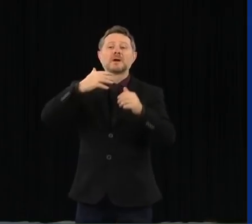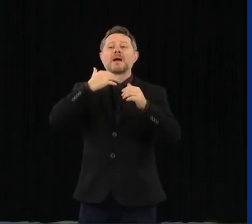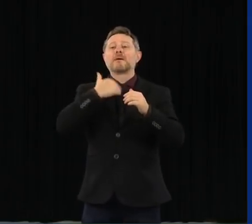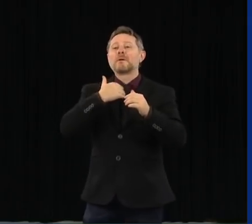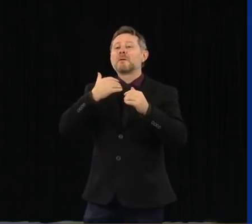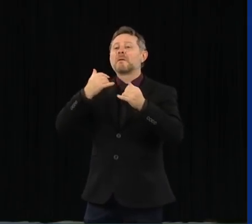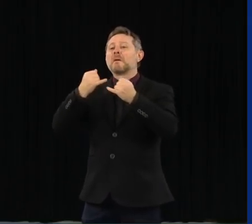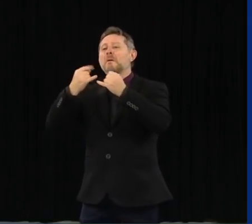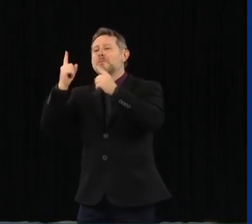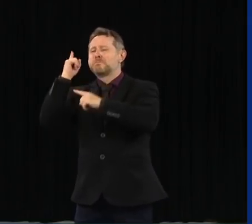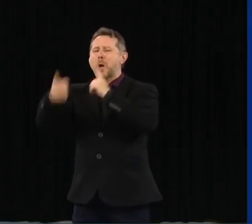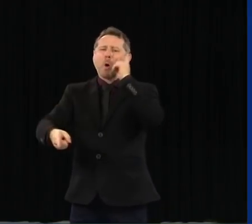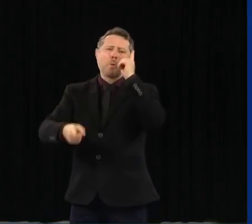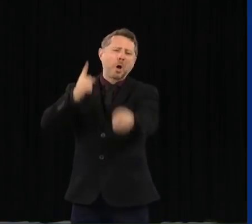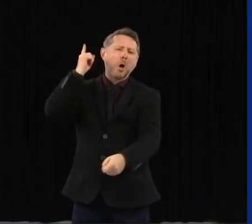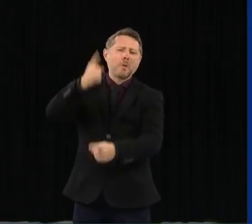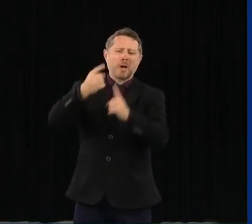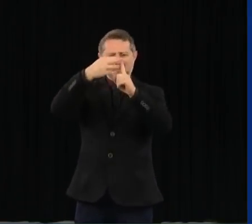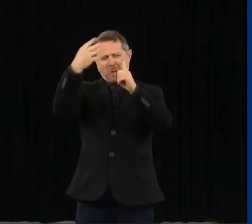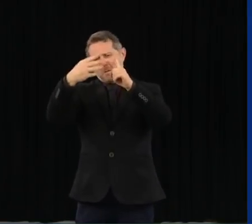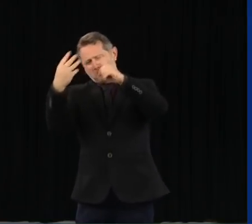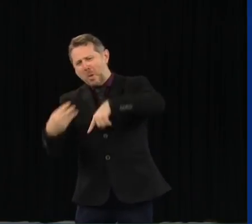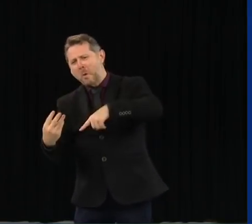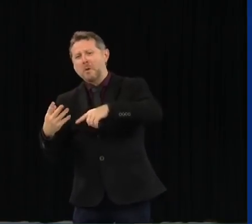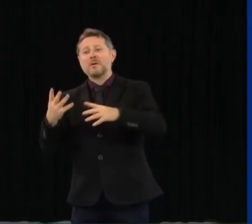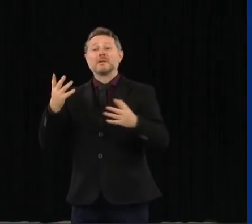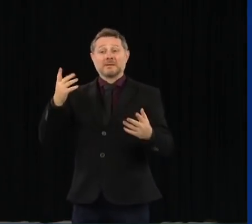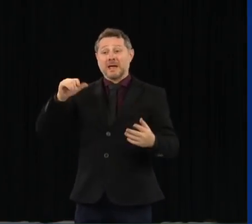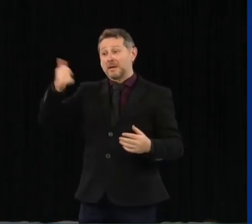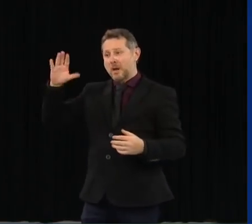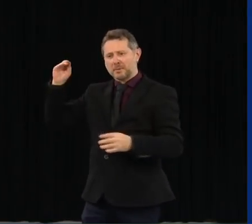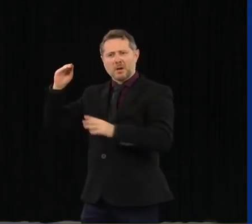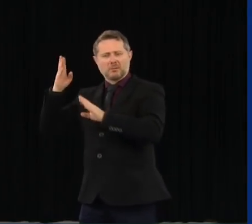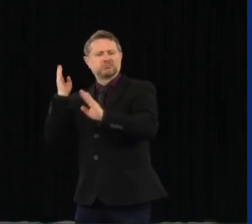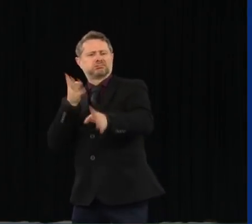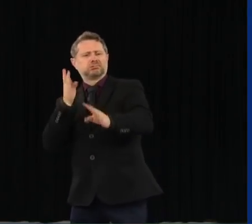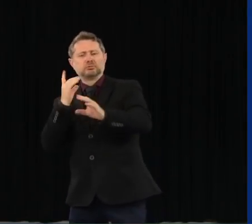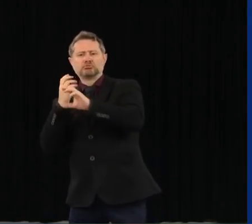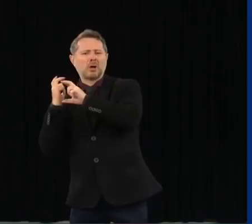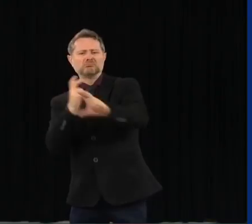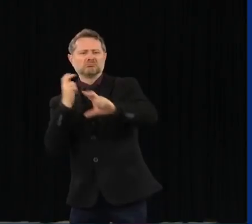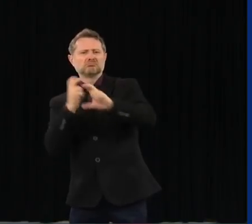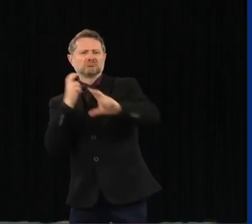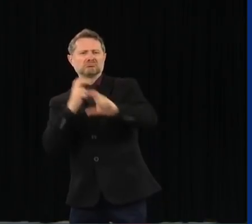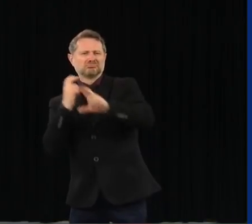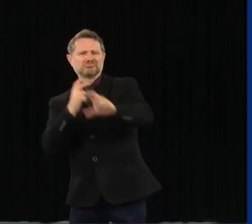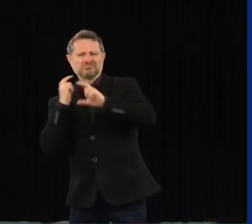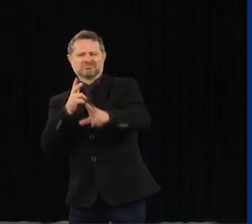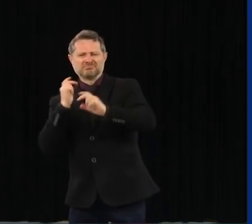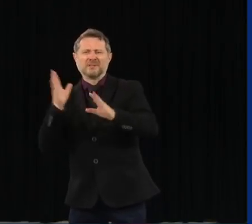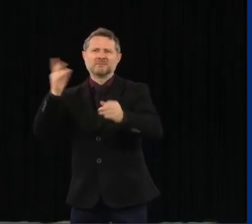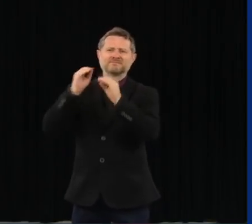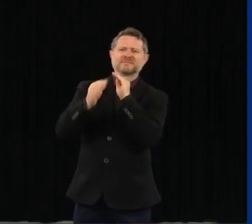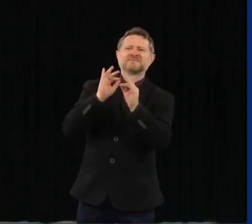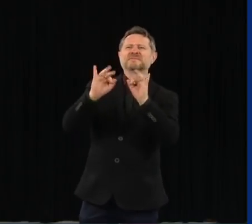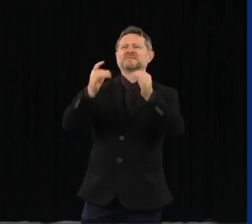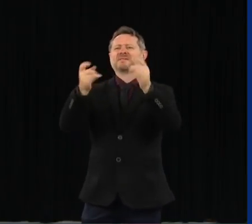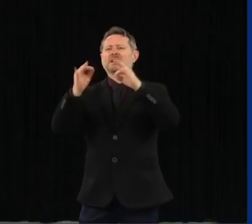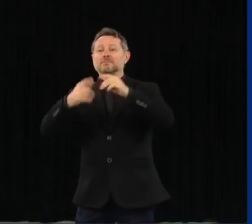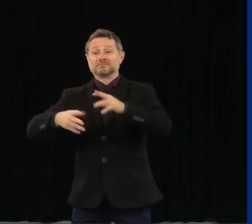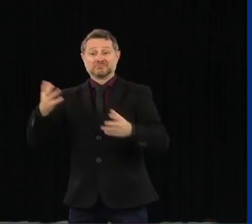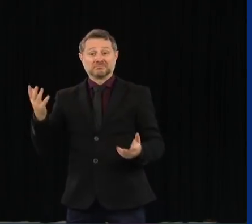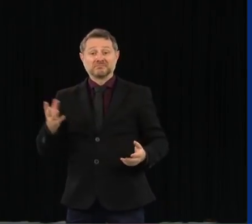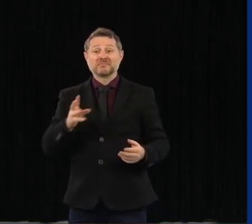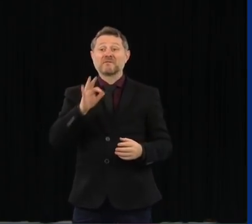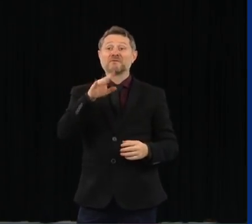those trucks coming in from different states, right? Arizona trucks, Colorado trucks. When Florida has